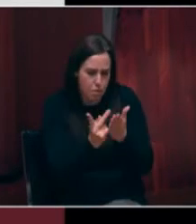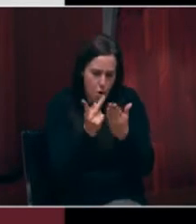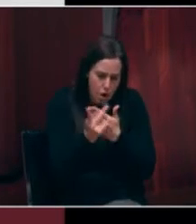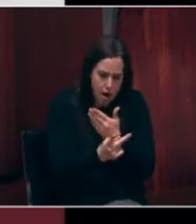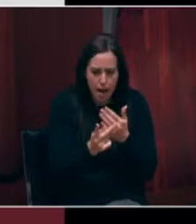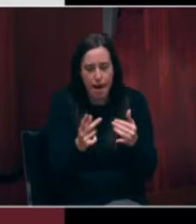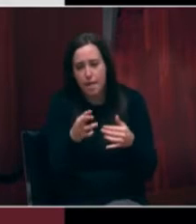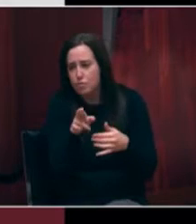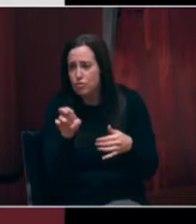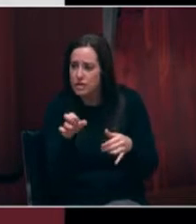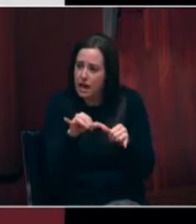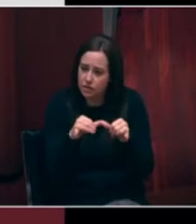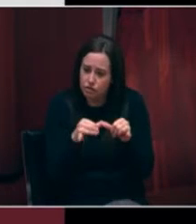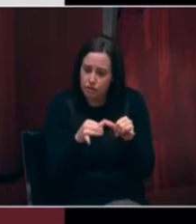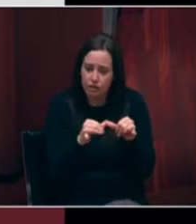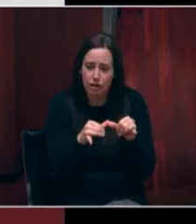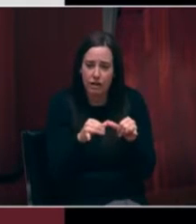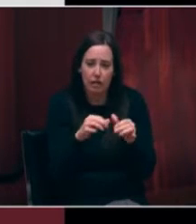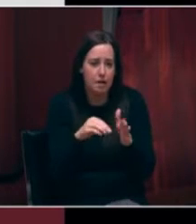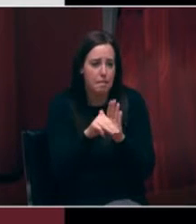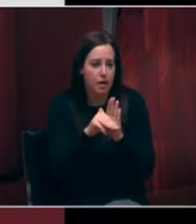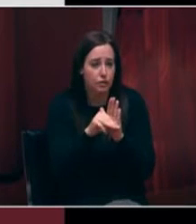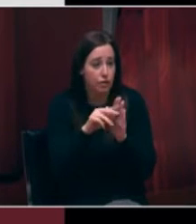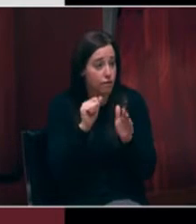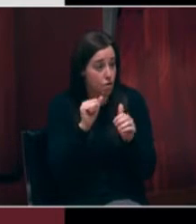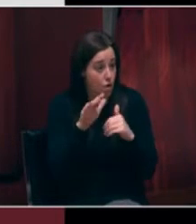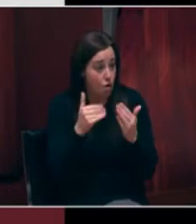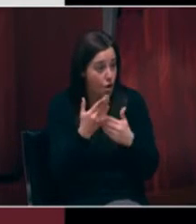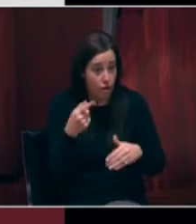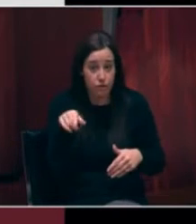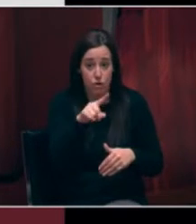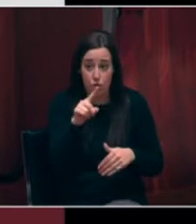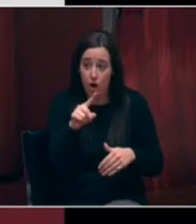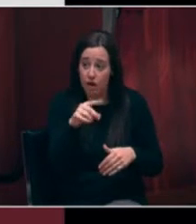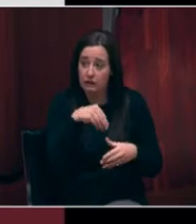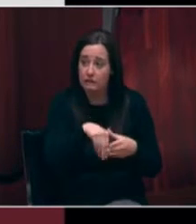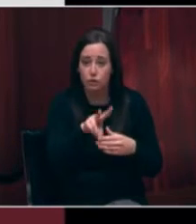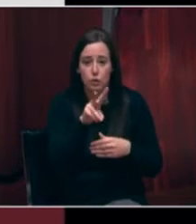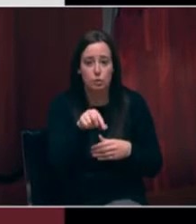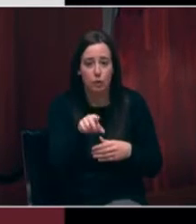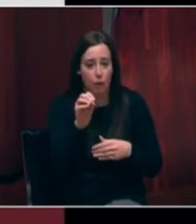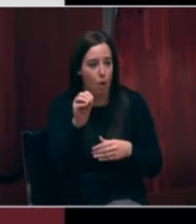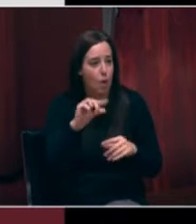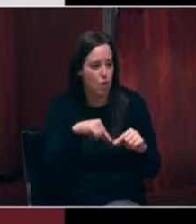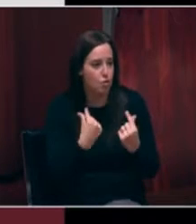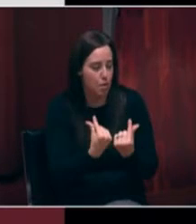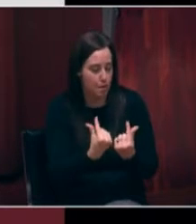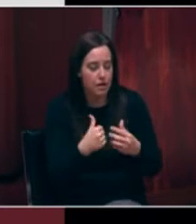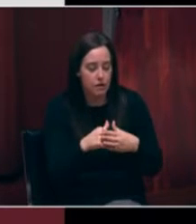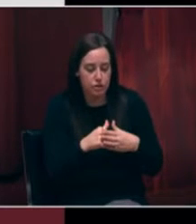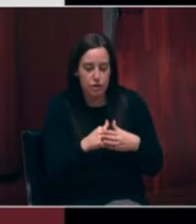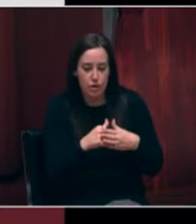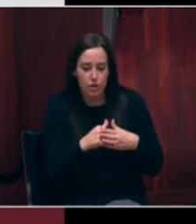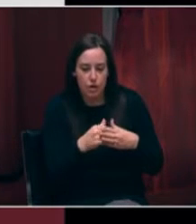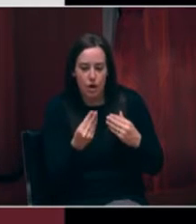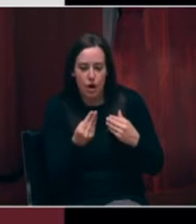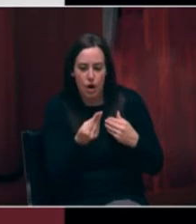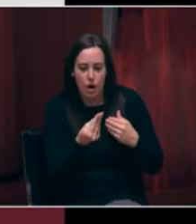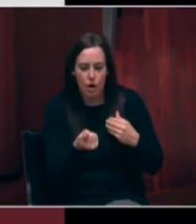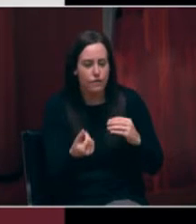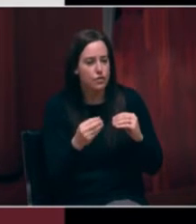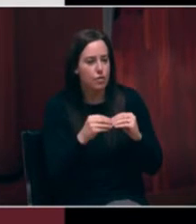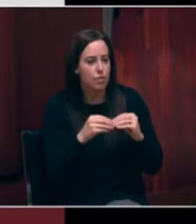and implement our module for all of you who are in ARCUS 2.0 who are within the portal. So a couple more bits on